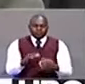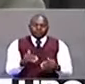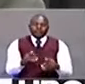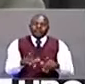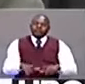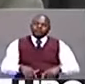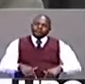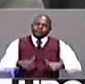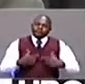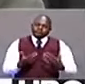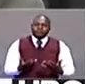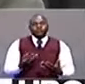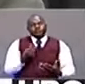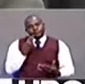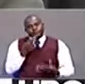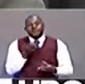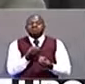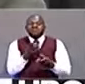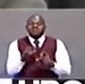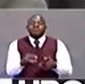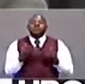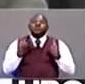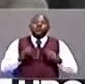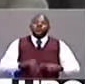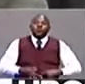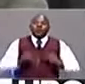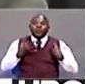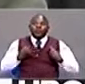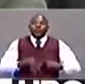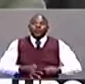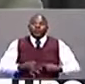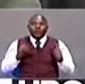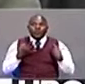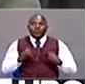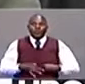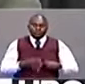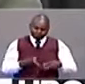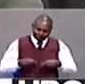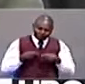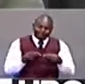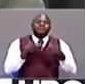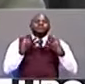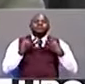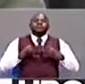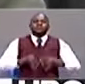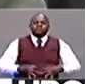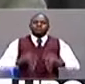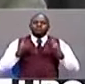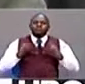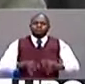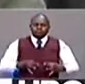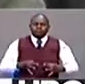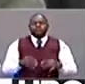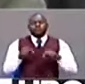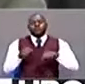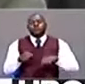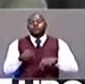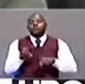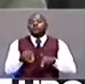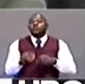still alive. I've seen so many medals being given to gallant sons of this